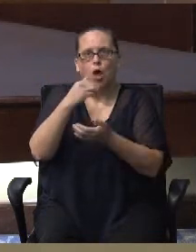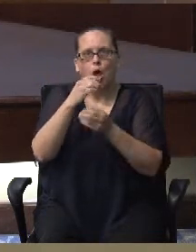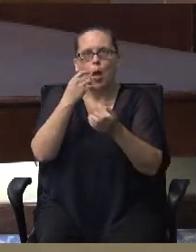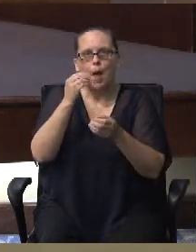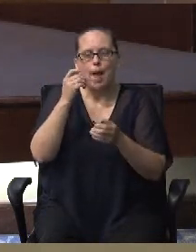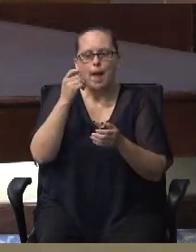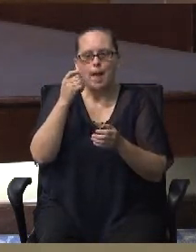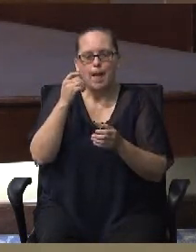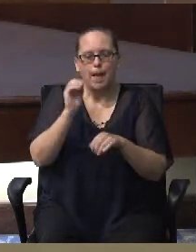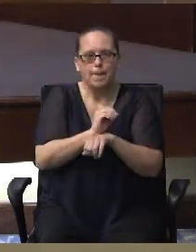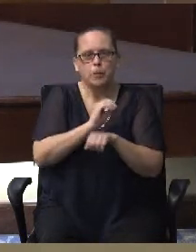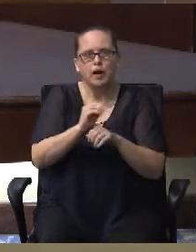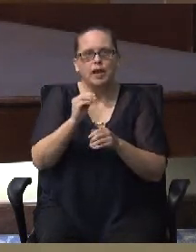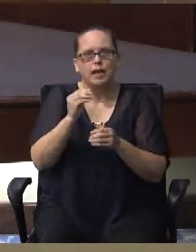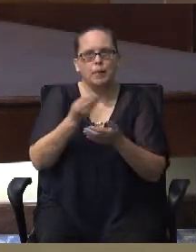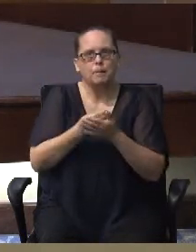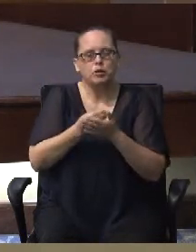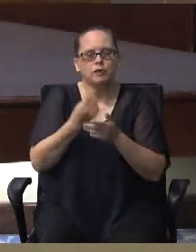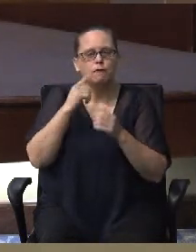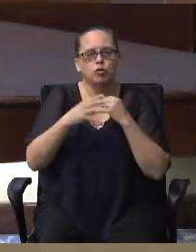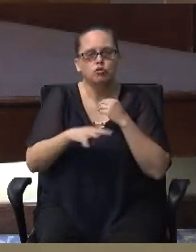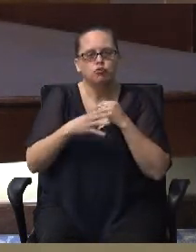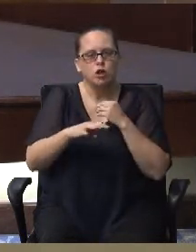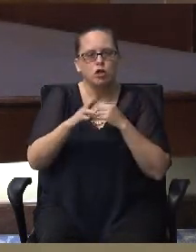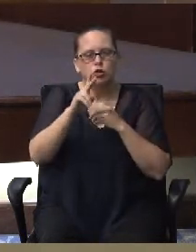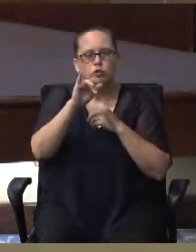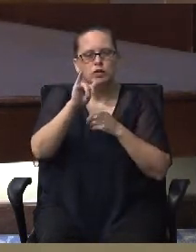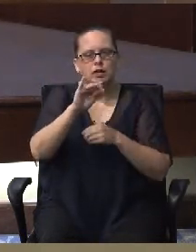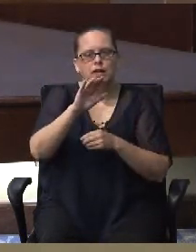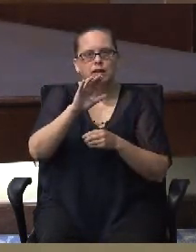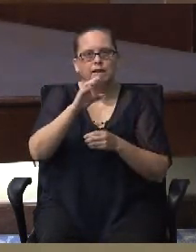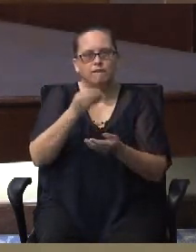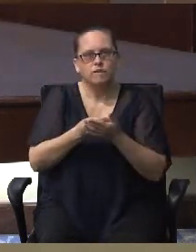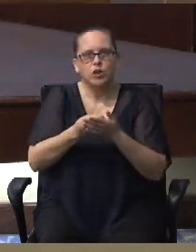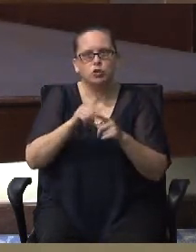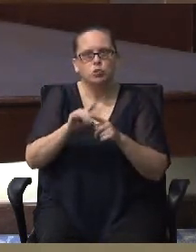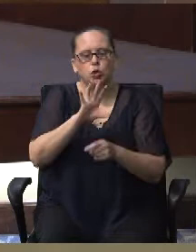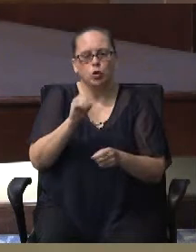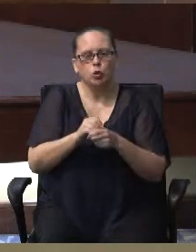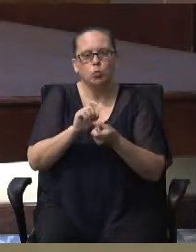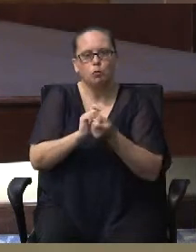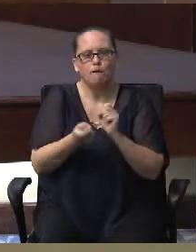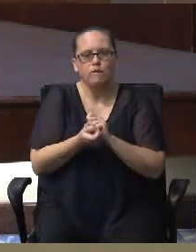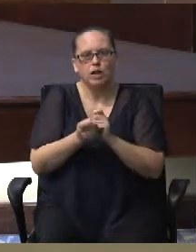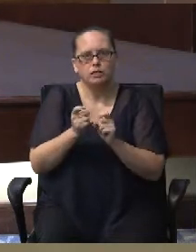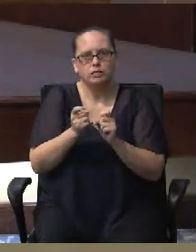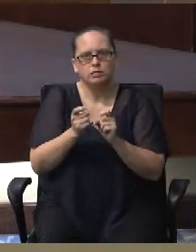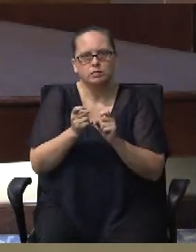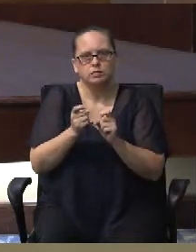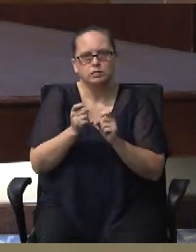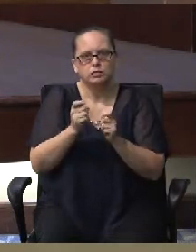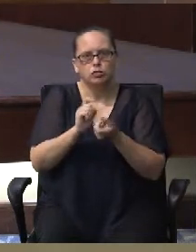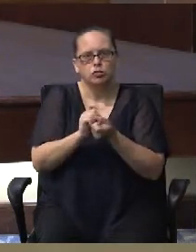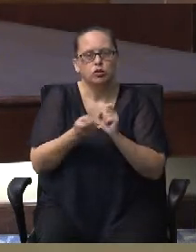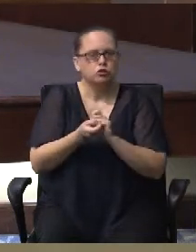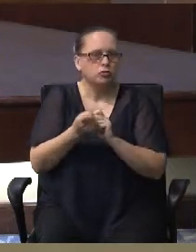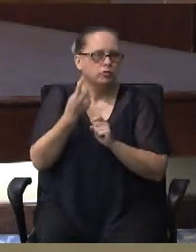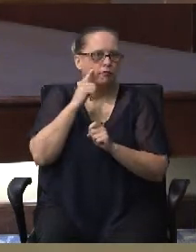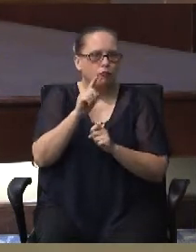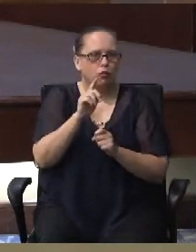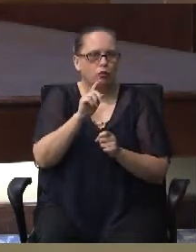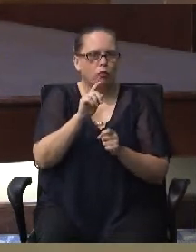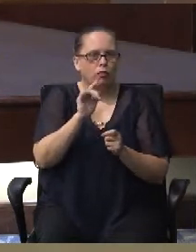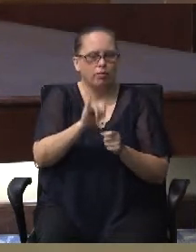fee schedule for the Drainage Utility Fund to include the revised schedule of drainage charges for the municipal drainage